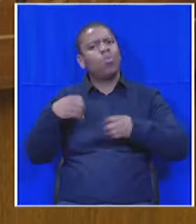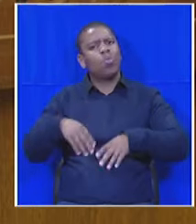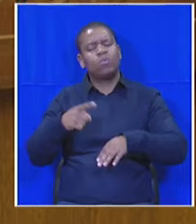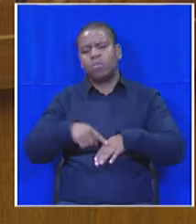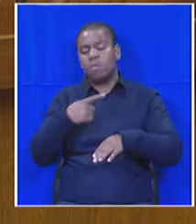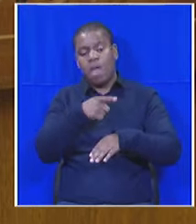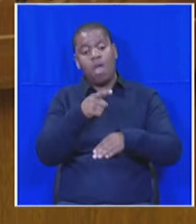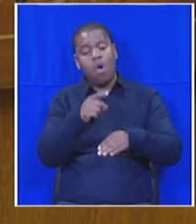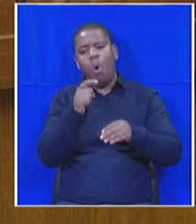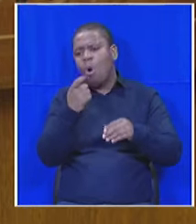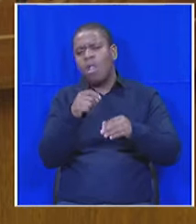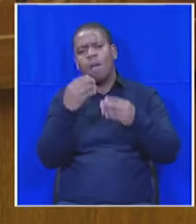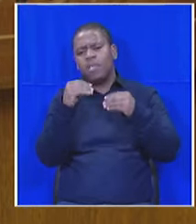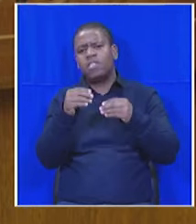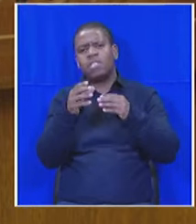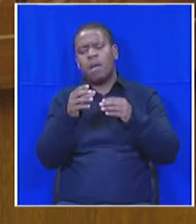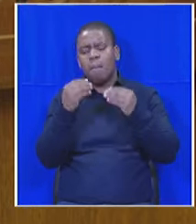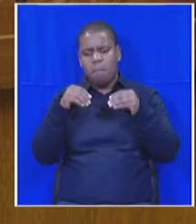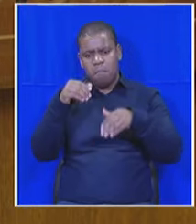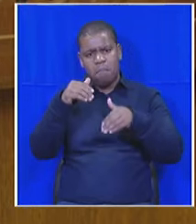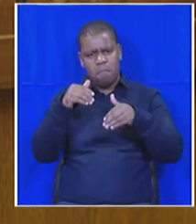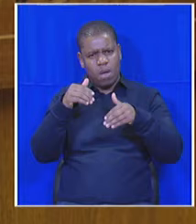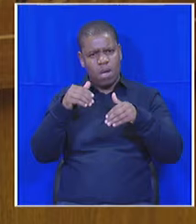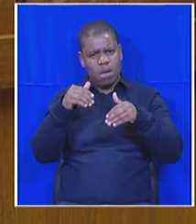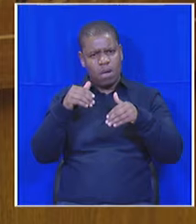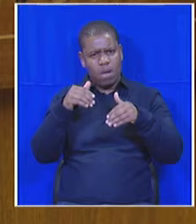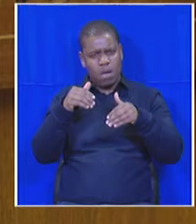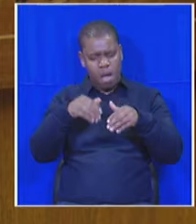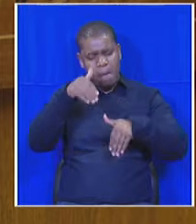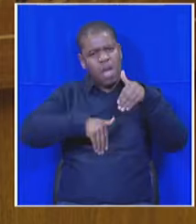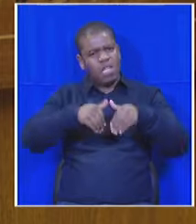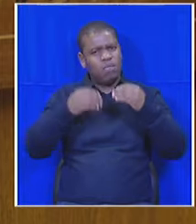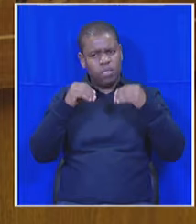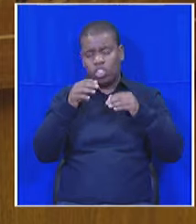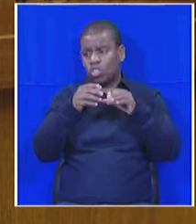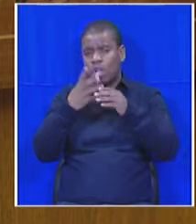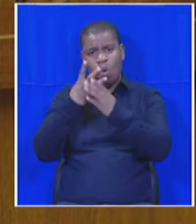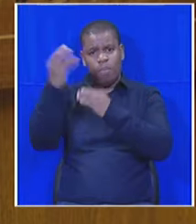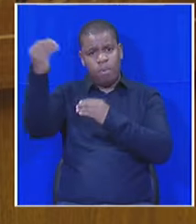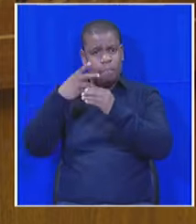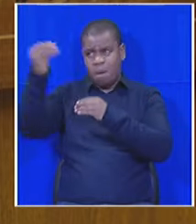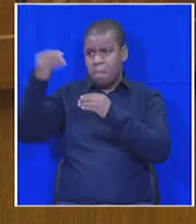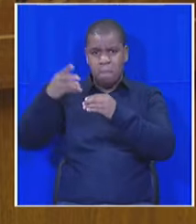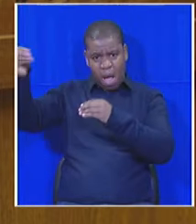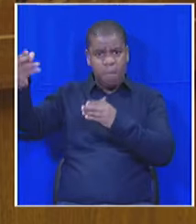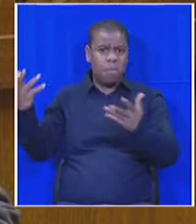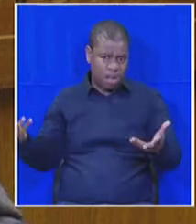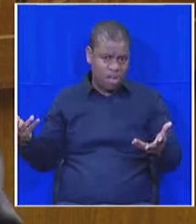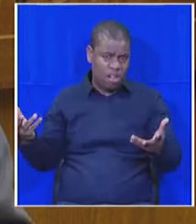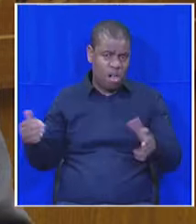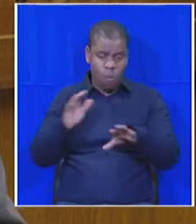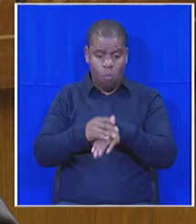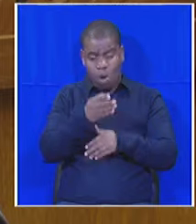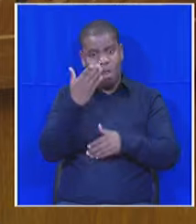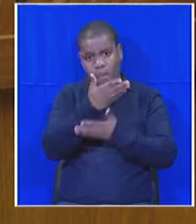South Africa? This department doesn't stop illegal sand mining. It doesn't maintain a working cadastral system. It doesn't